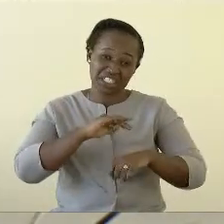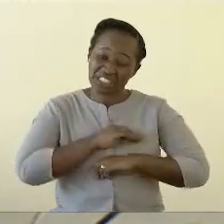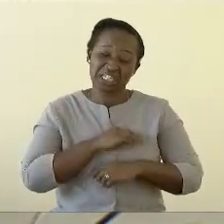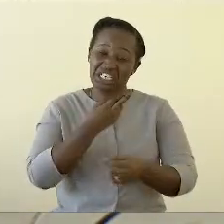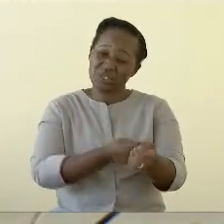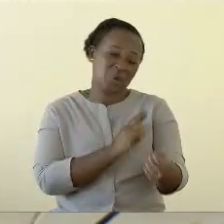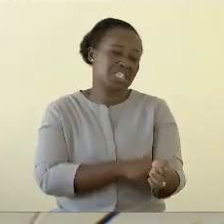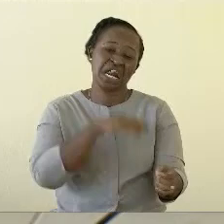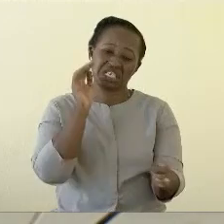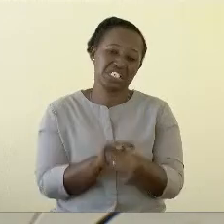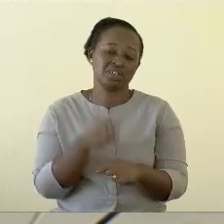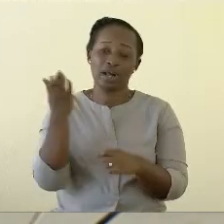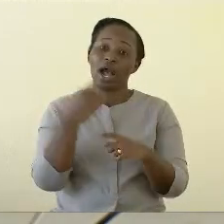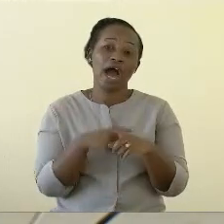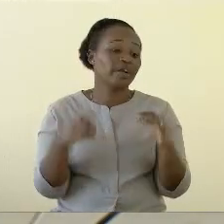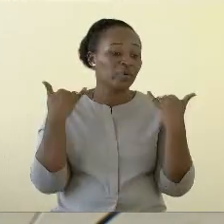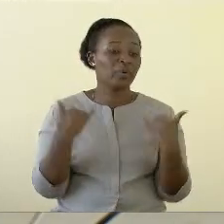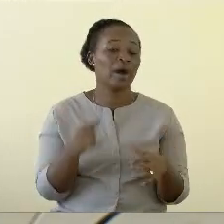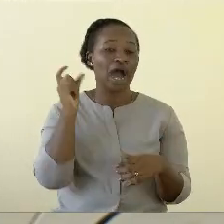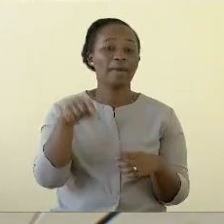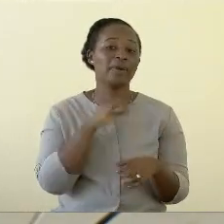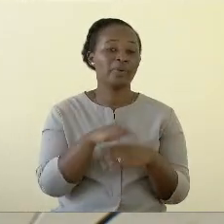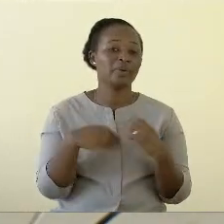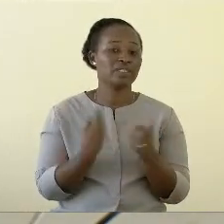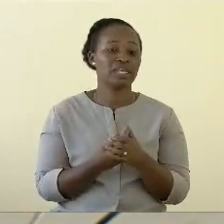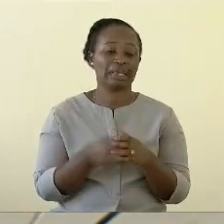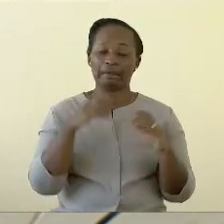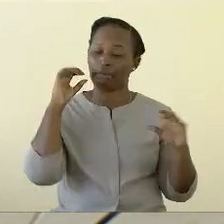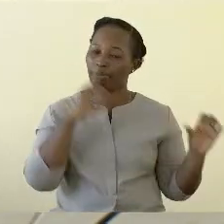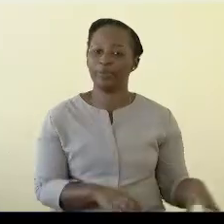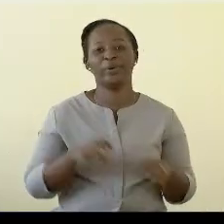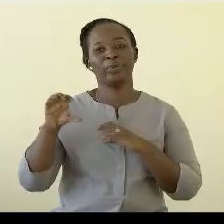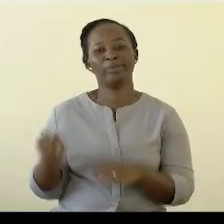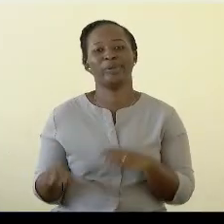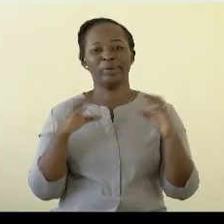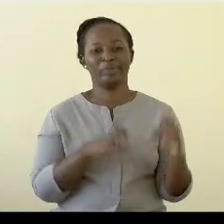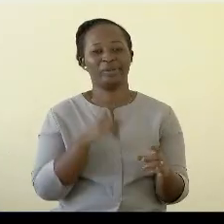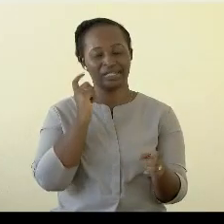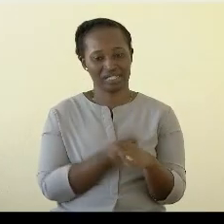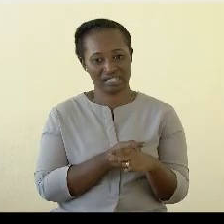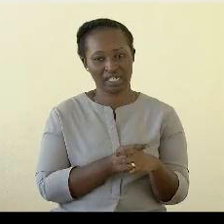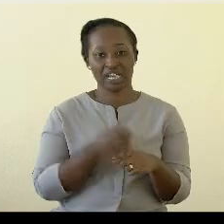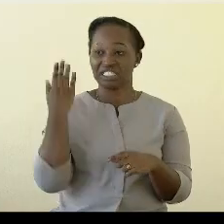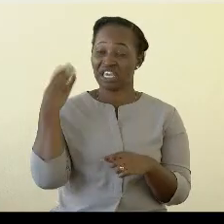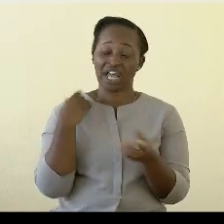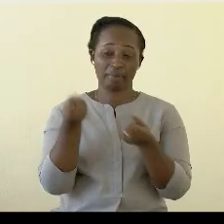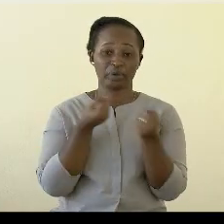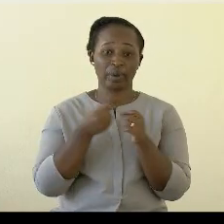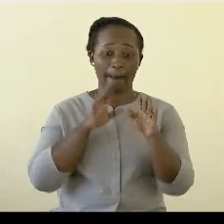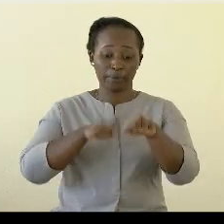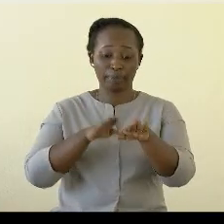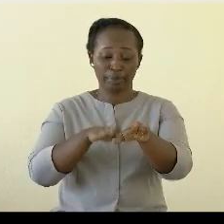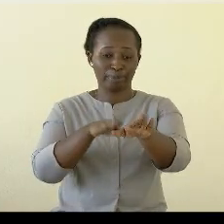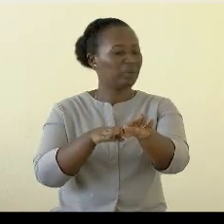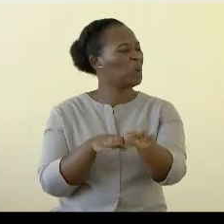still available. Not now when we are even competing for space to walk in town. There used to be no traffic jam.